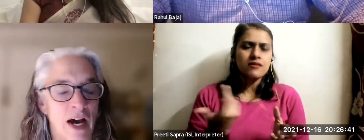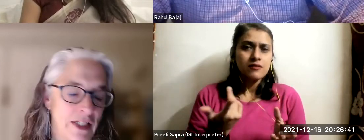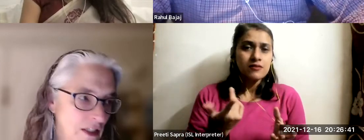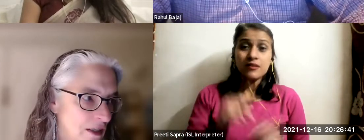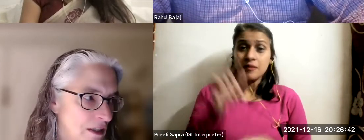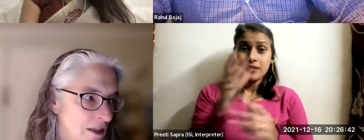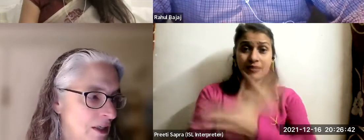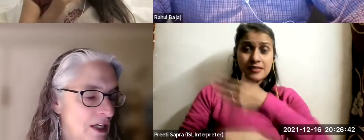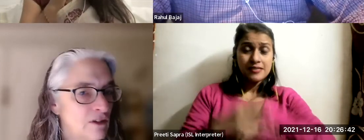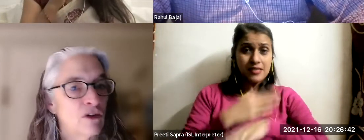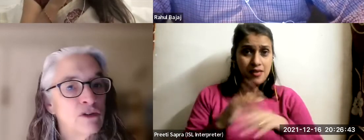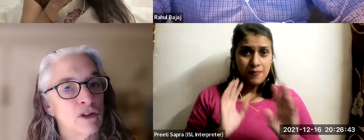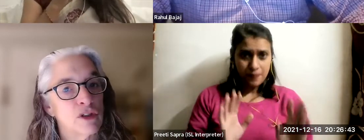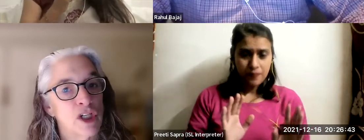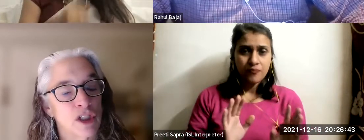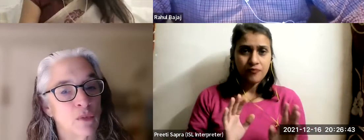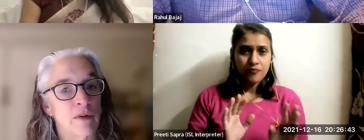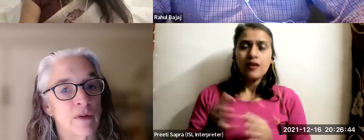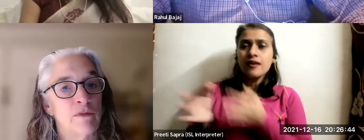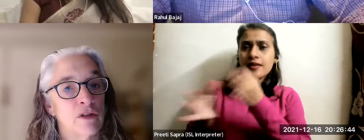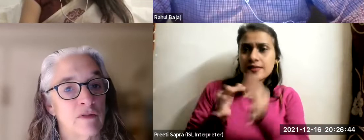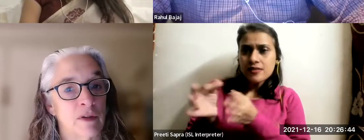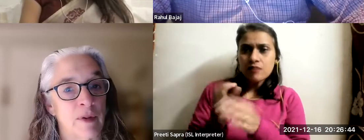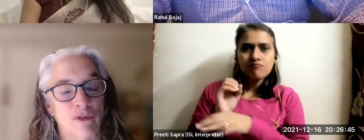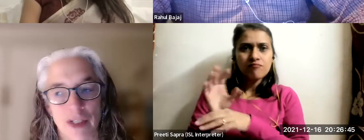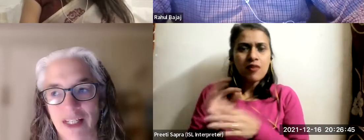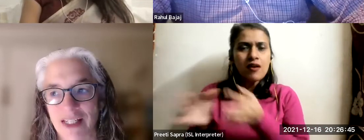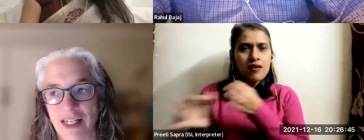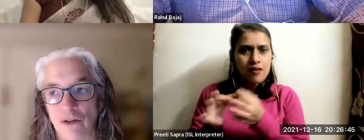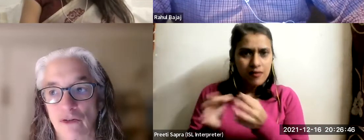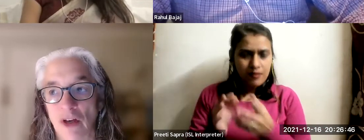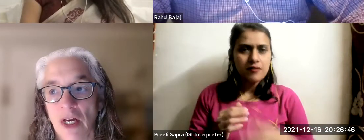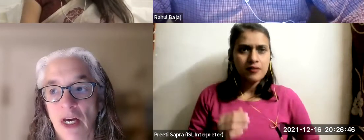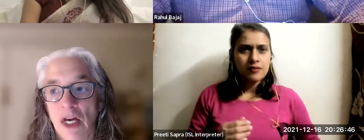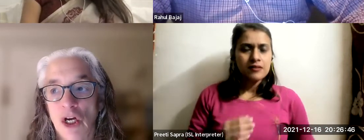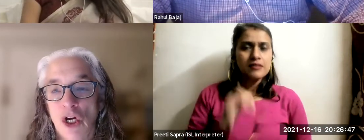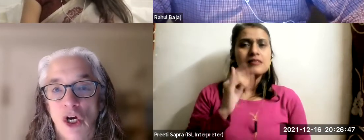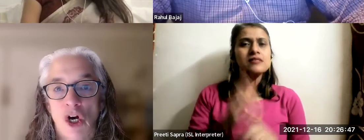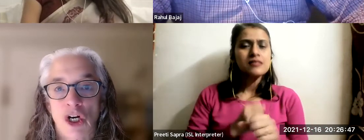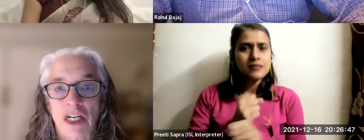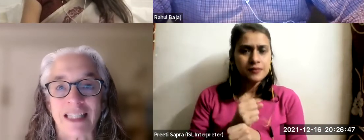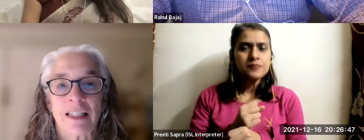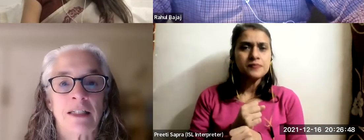my idea, and in structure negotiation, the way we've used it for the past 26 years,